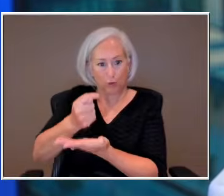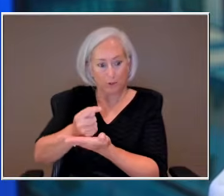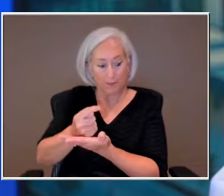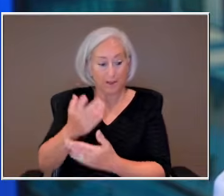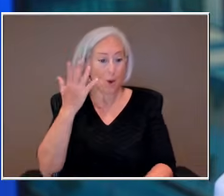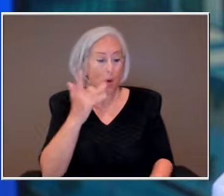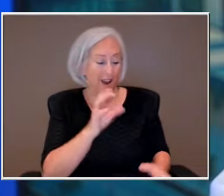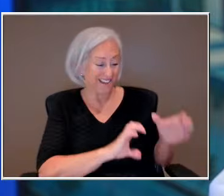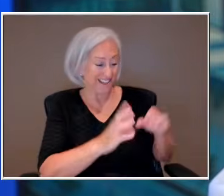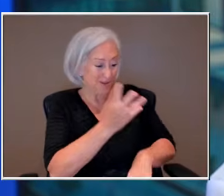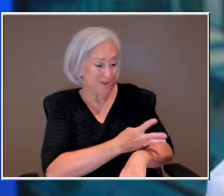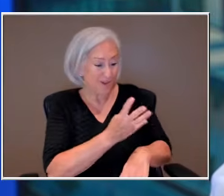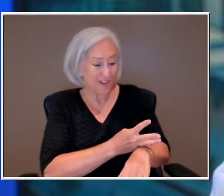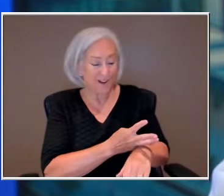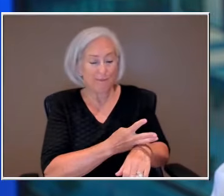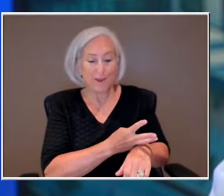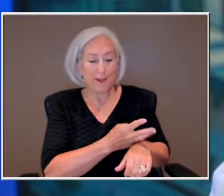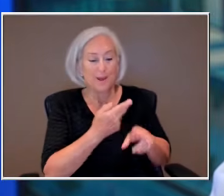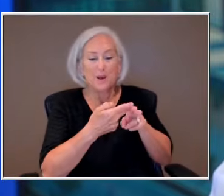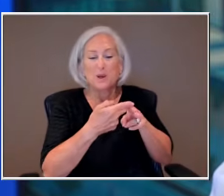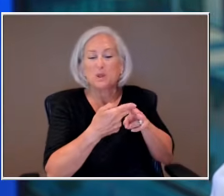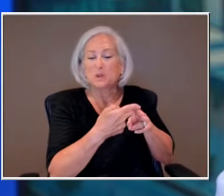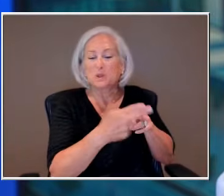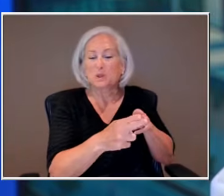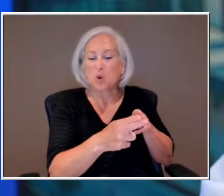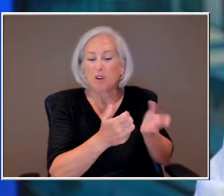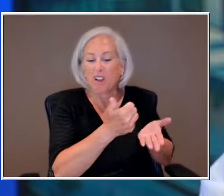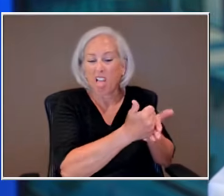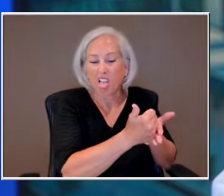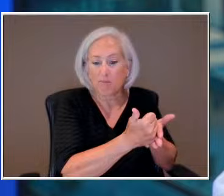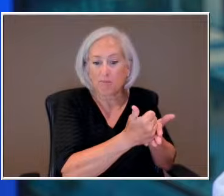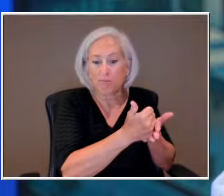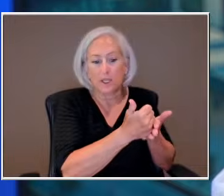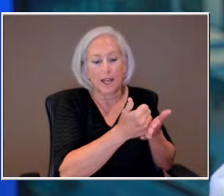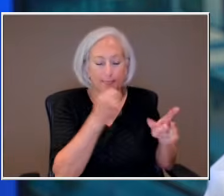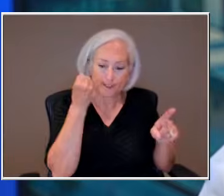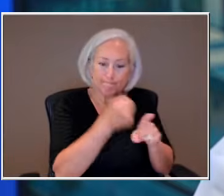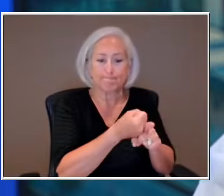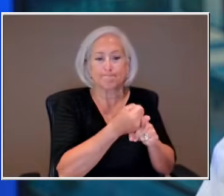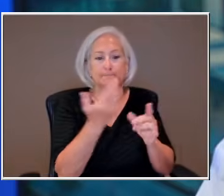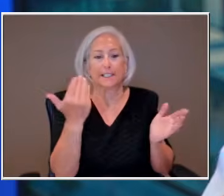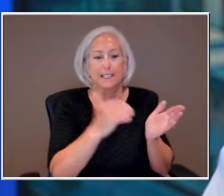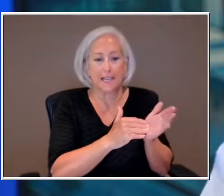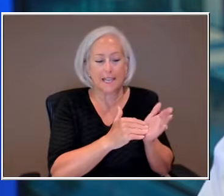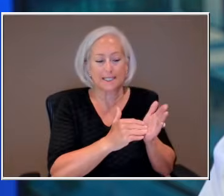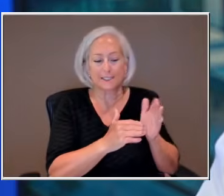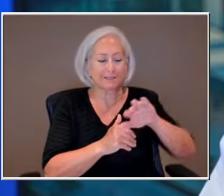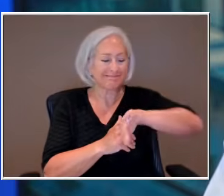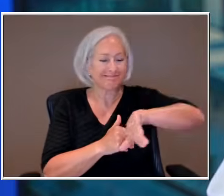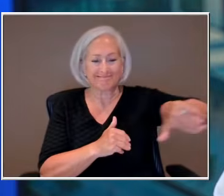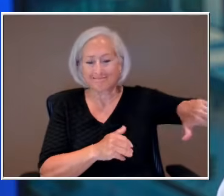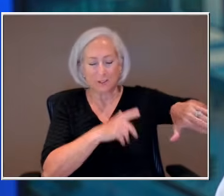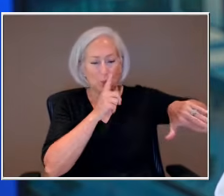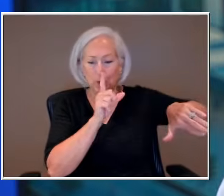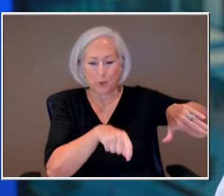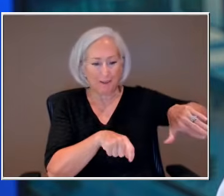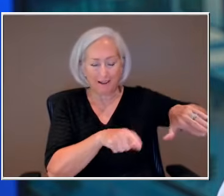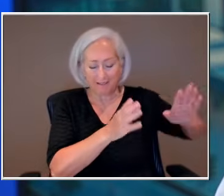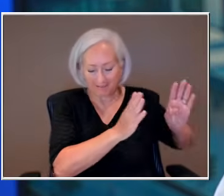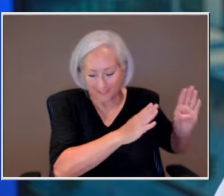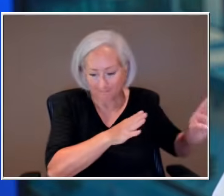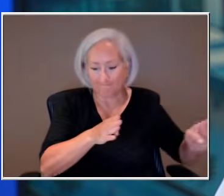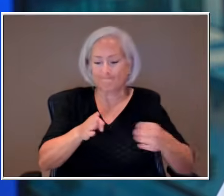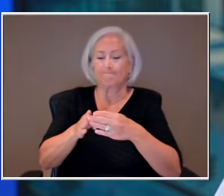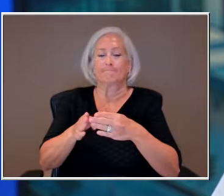months and then it would come right back. We know that we have to do something different, like change the game. and stick with